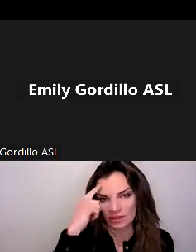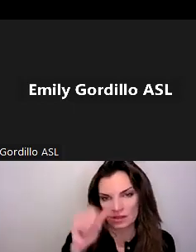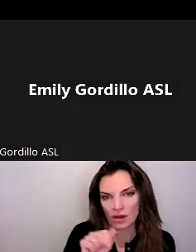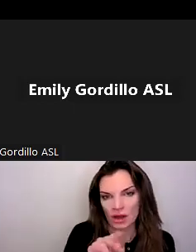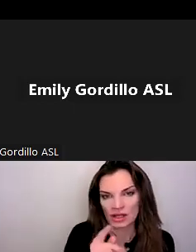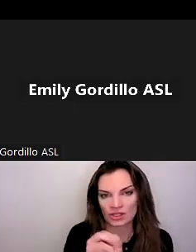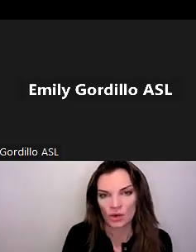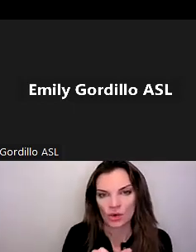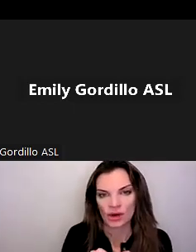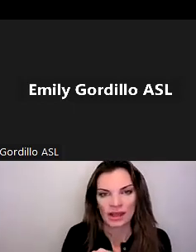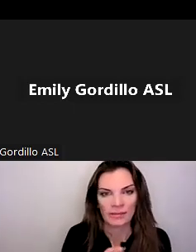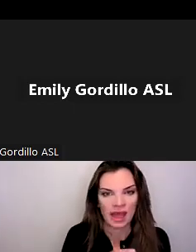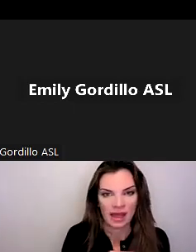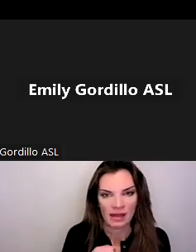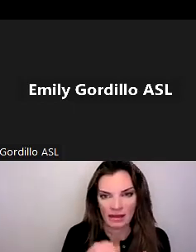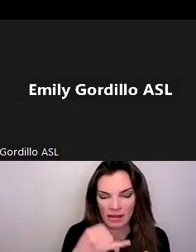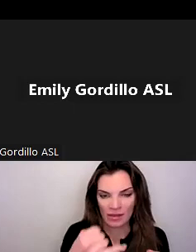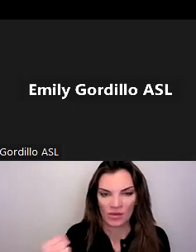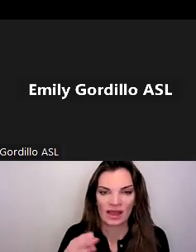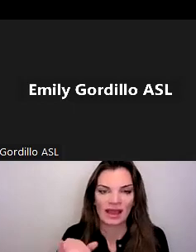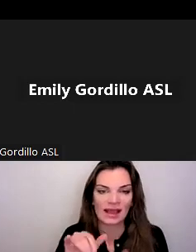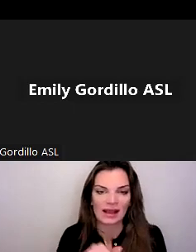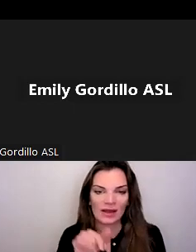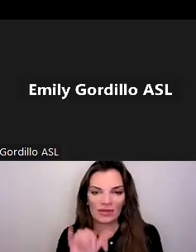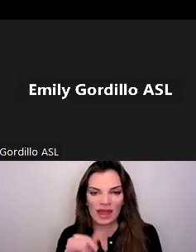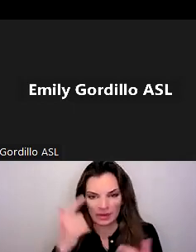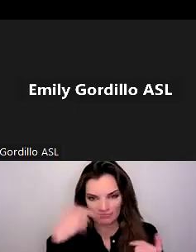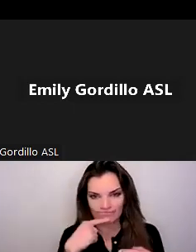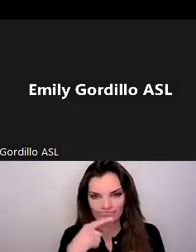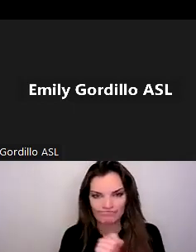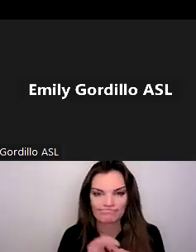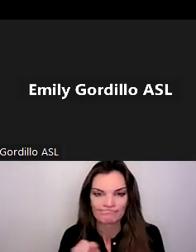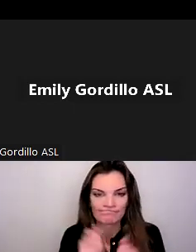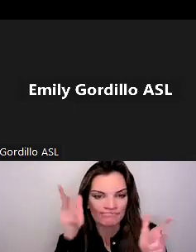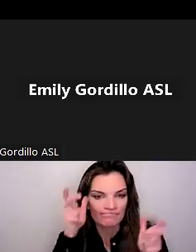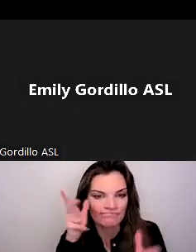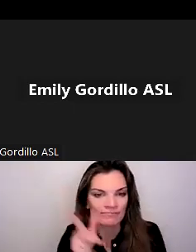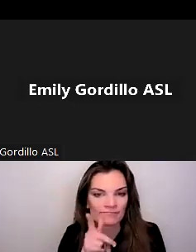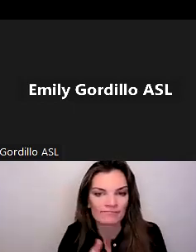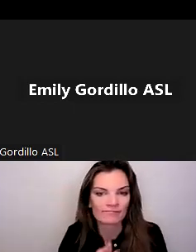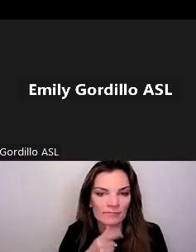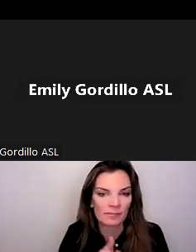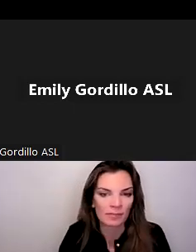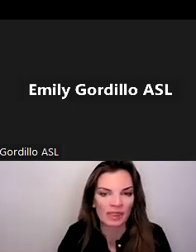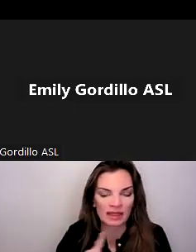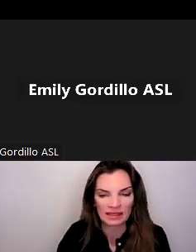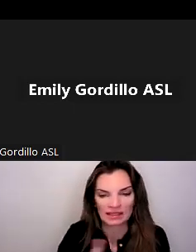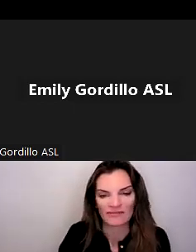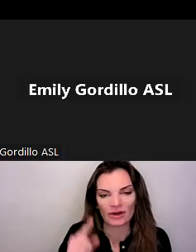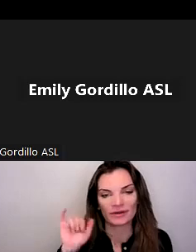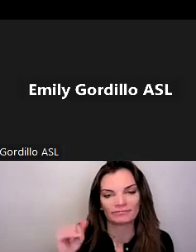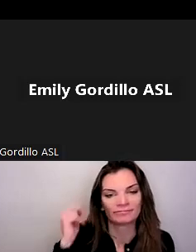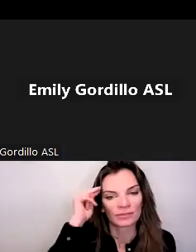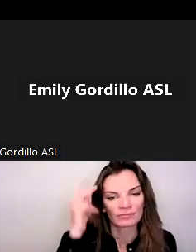cortex. And it can manifest from a variety of different conditions, various neurological conditions, a